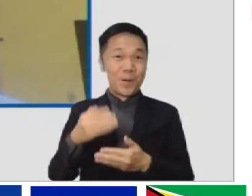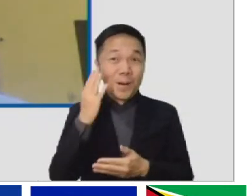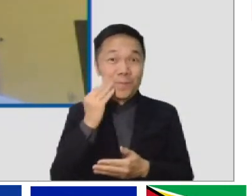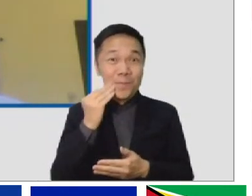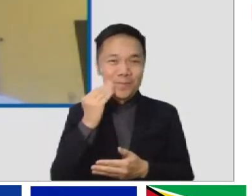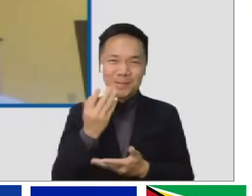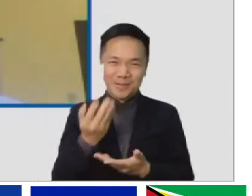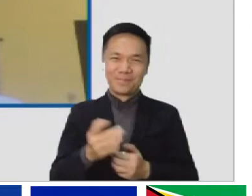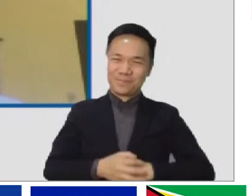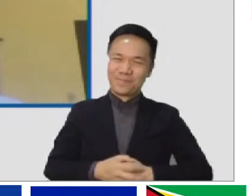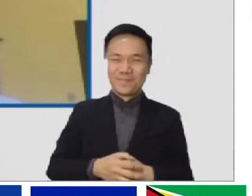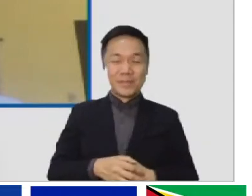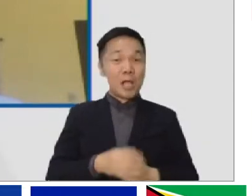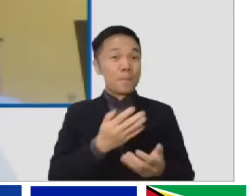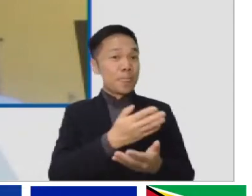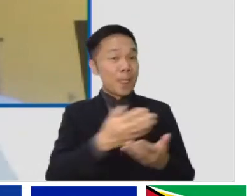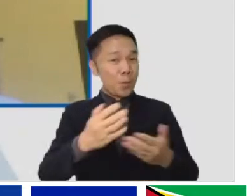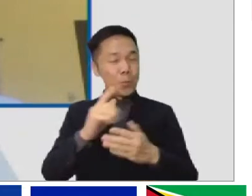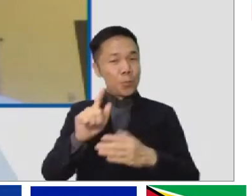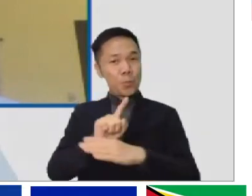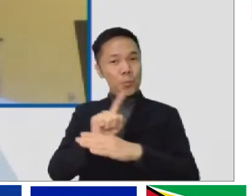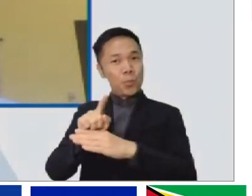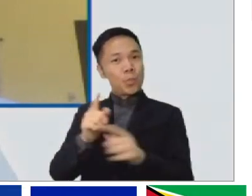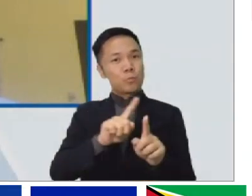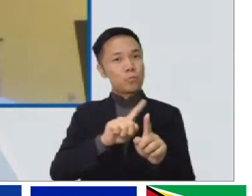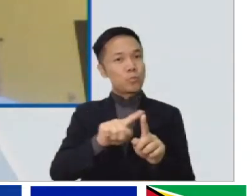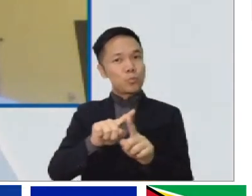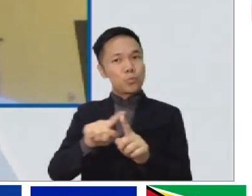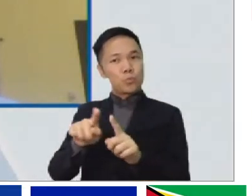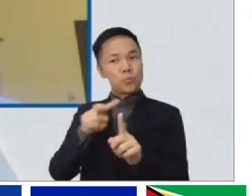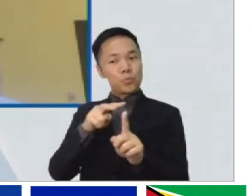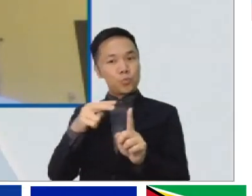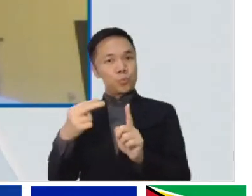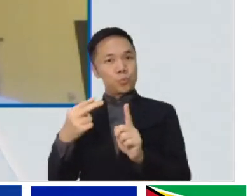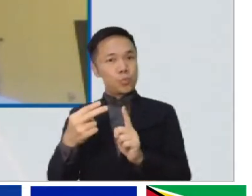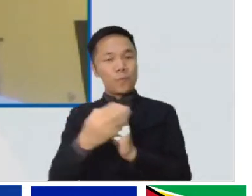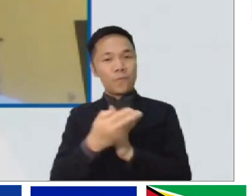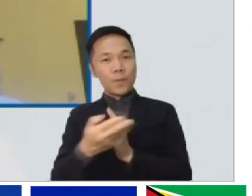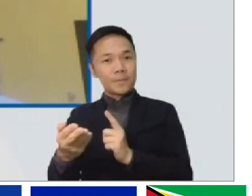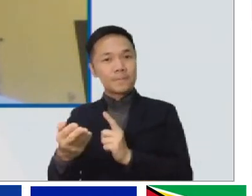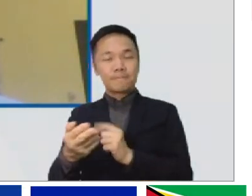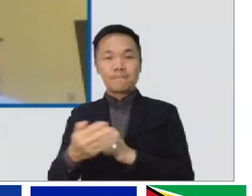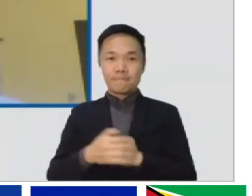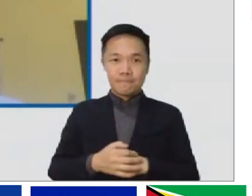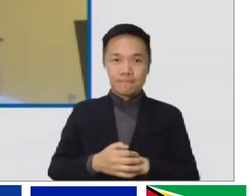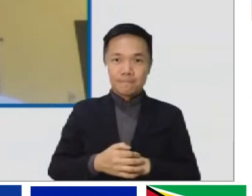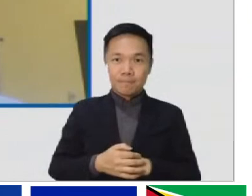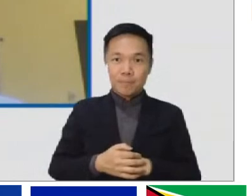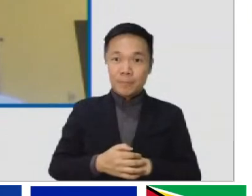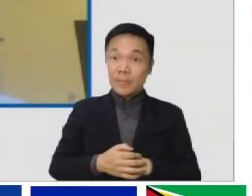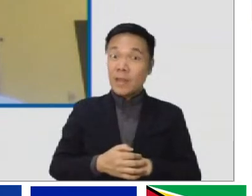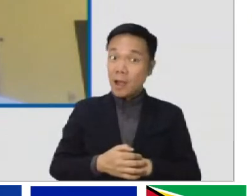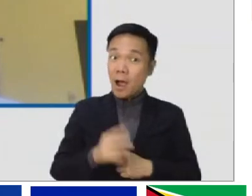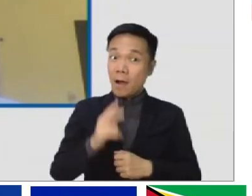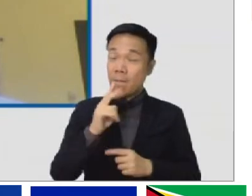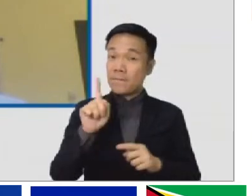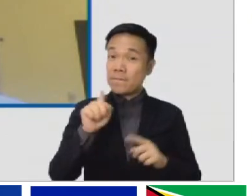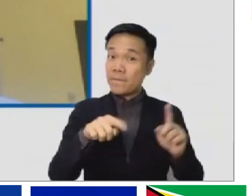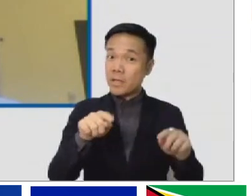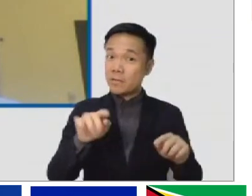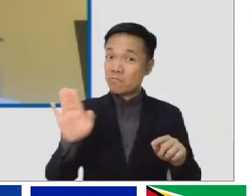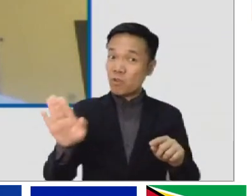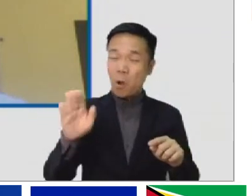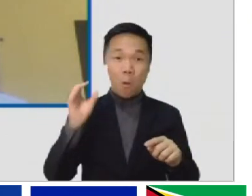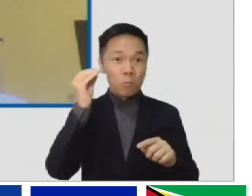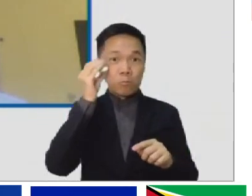a whole series of differentiated considerations in differentiated context. I'm not going to try and summarize this at this